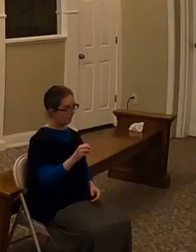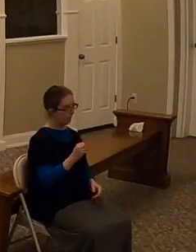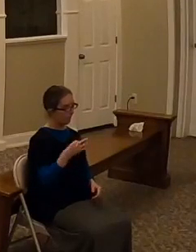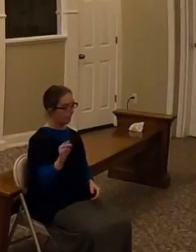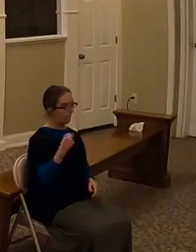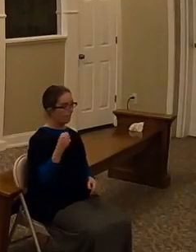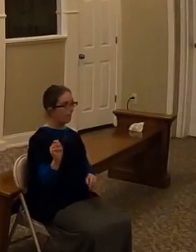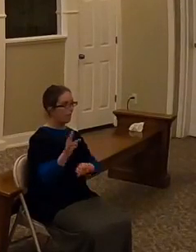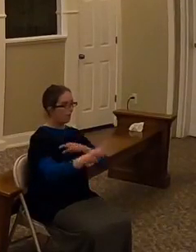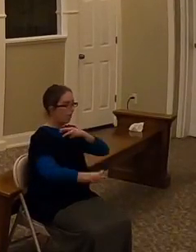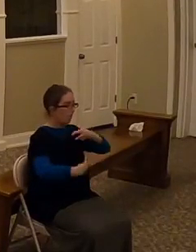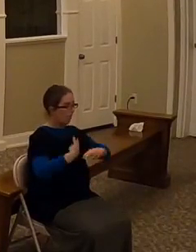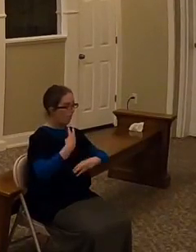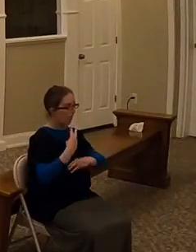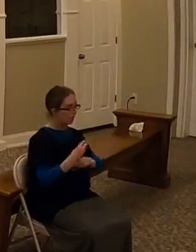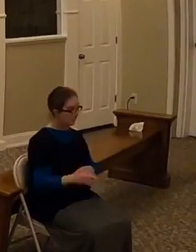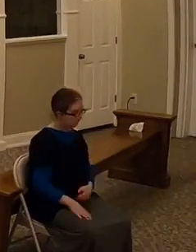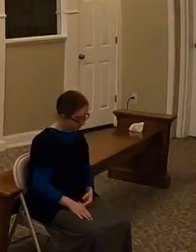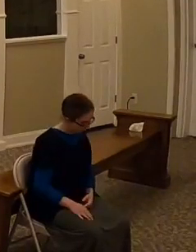world.